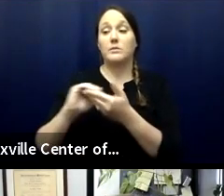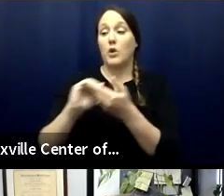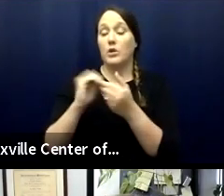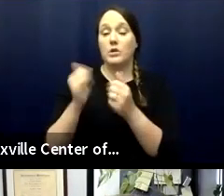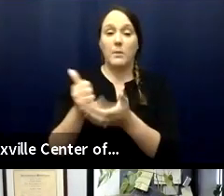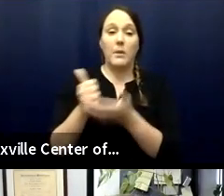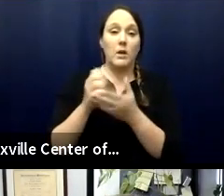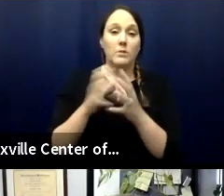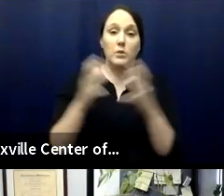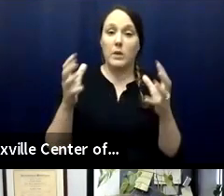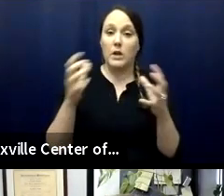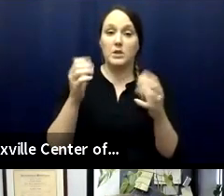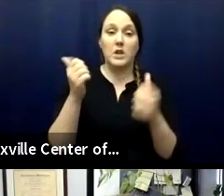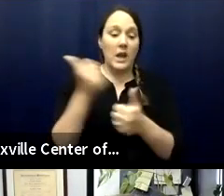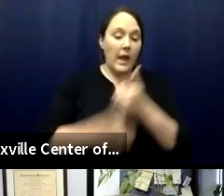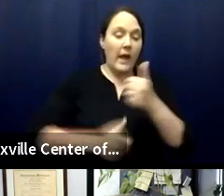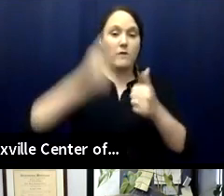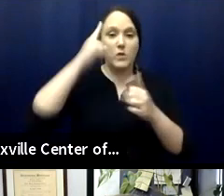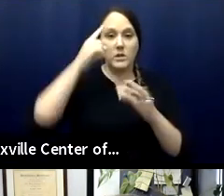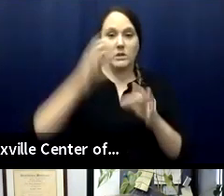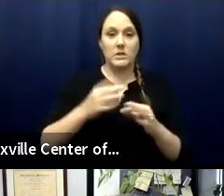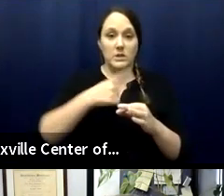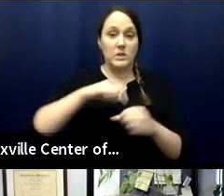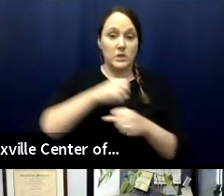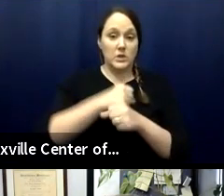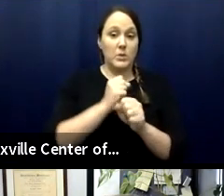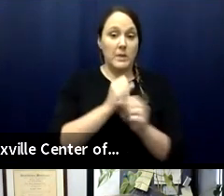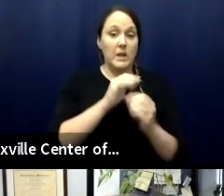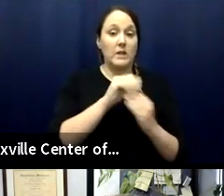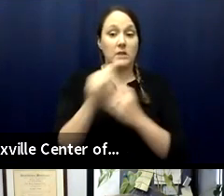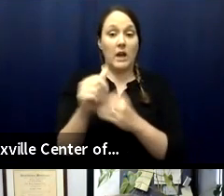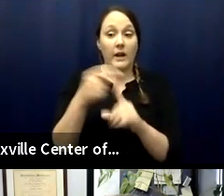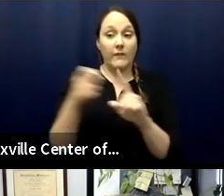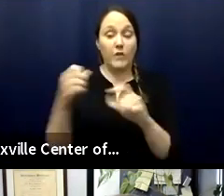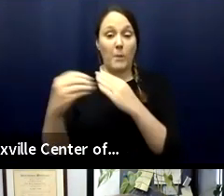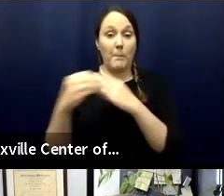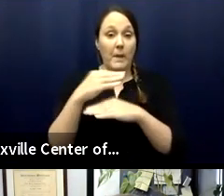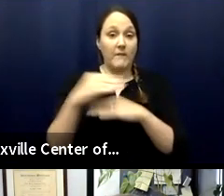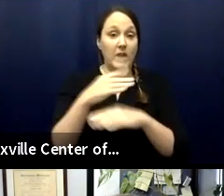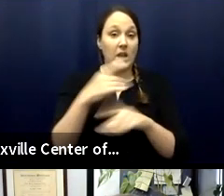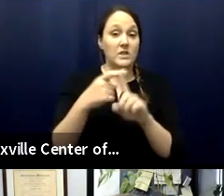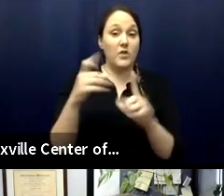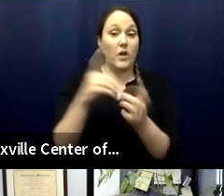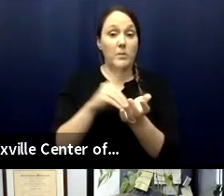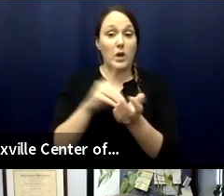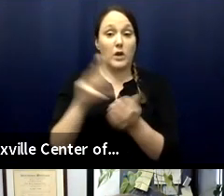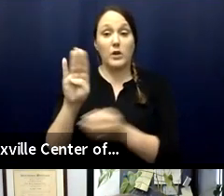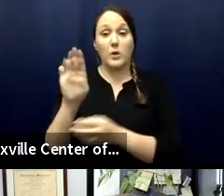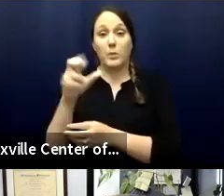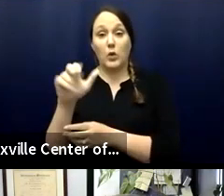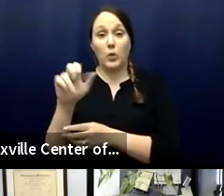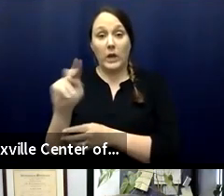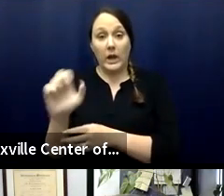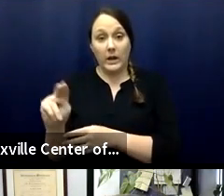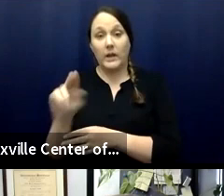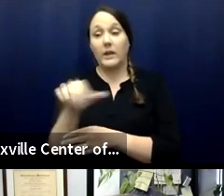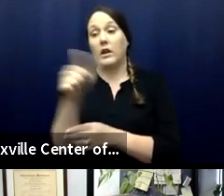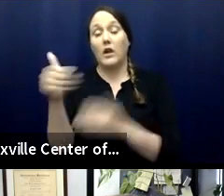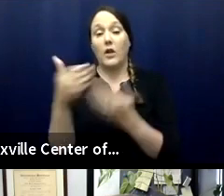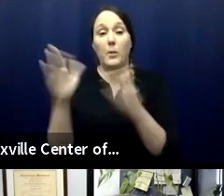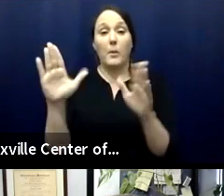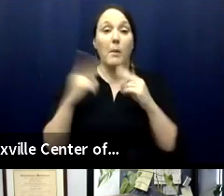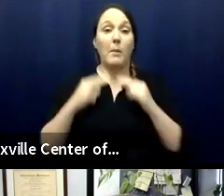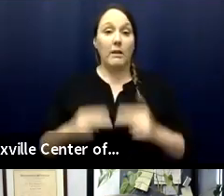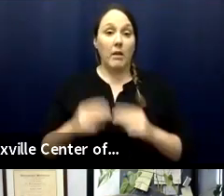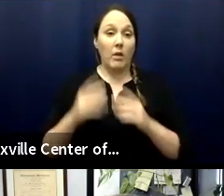Every decision we make is guided by the advice we get from Dr. Buchanan, her colleagues, and other public health care experts.